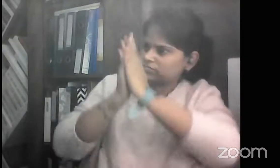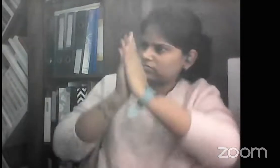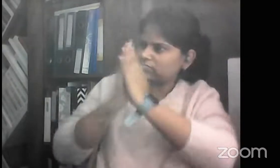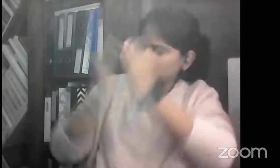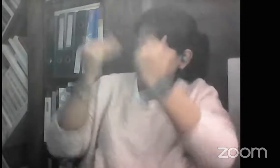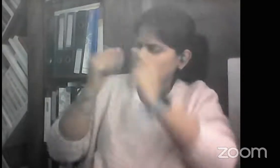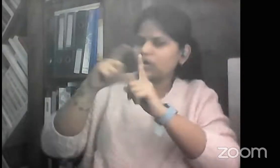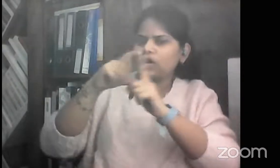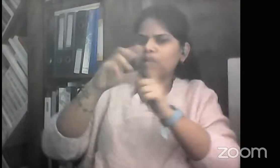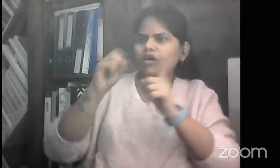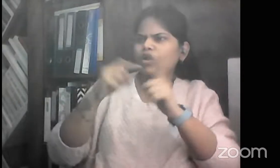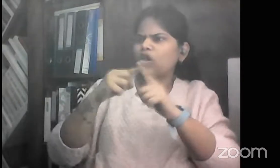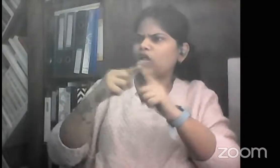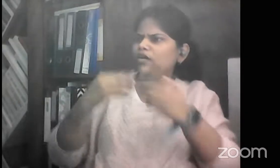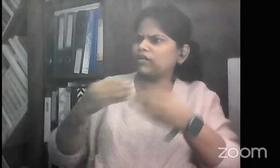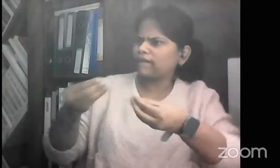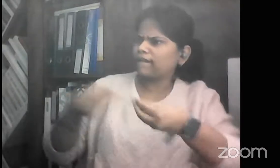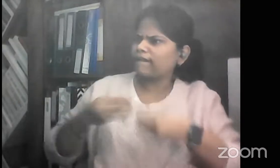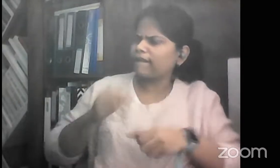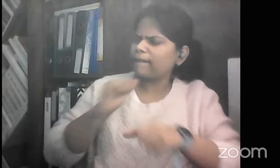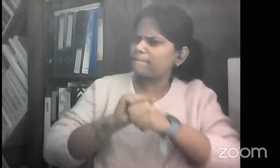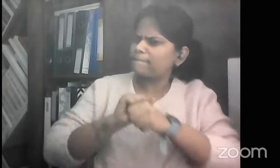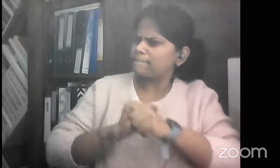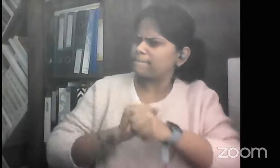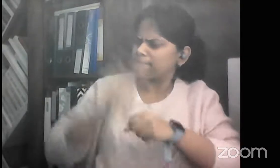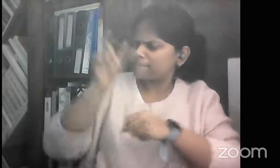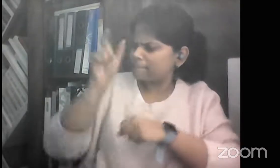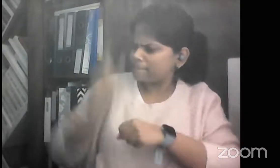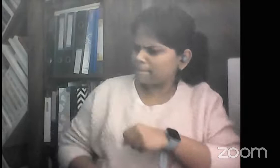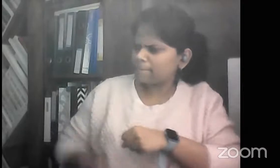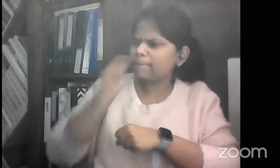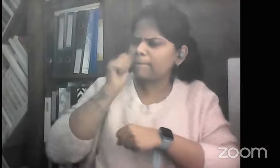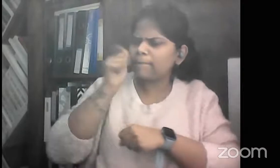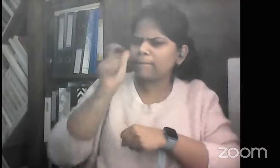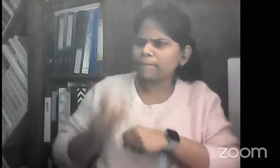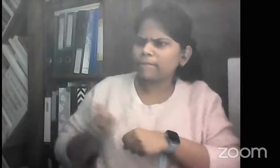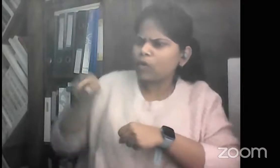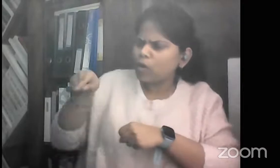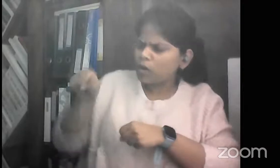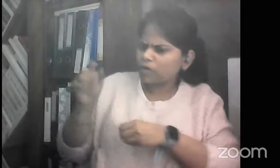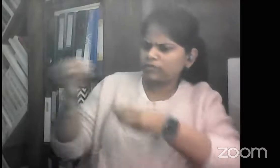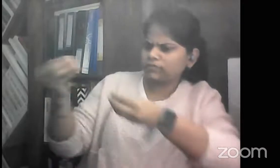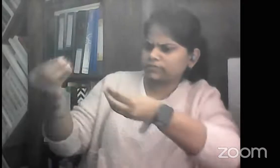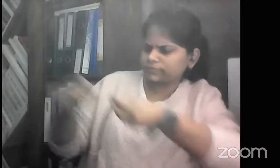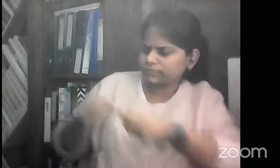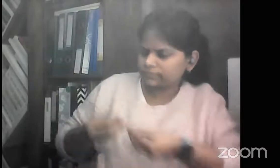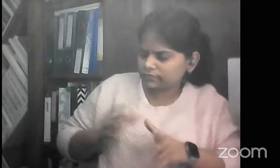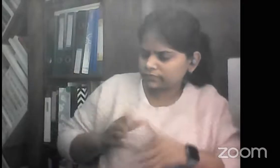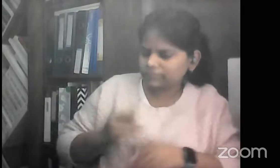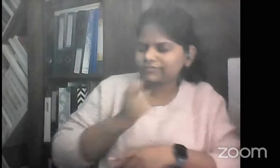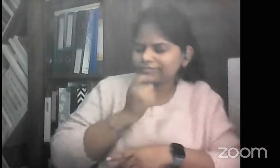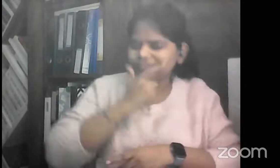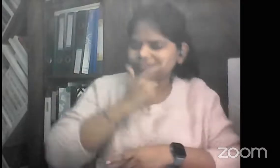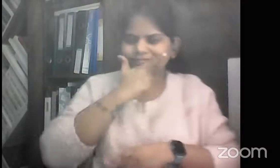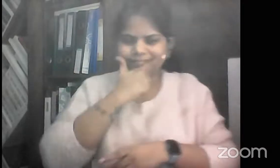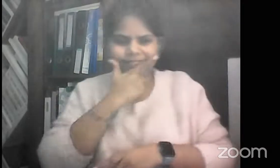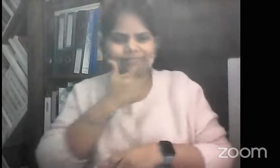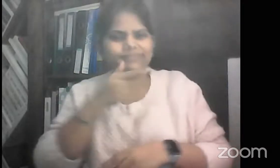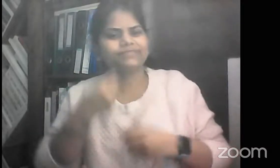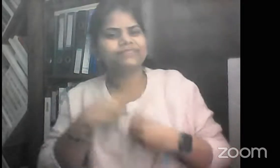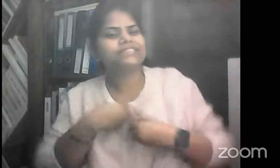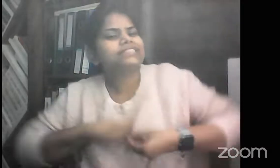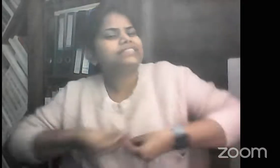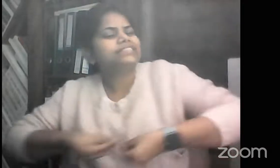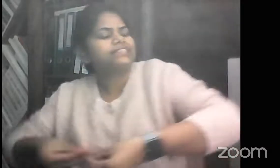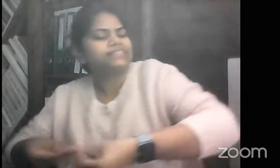need either man's work or his own gifts, who best bear his mild yoke, they serve him best.